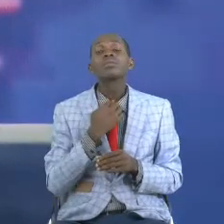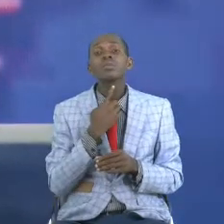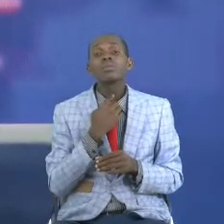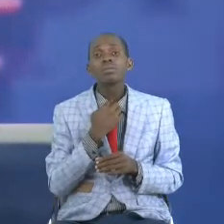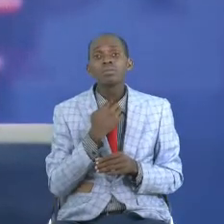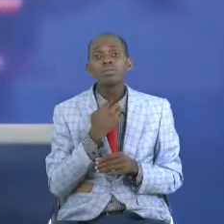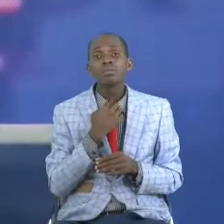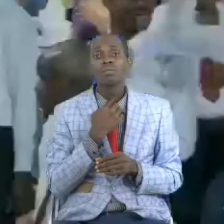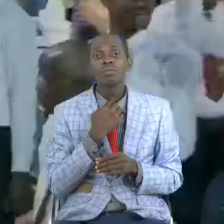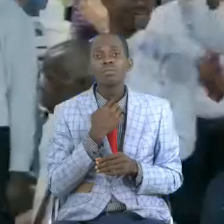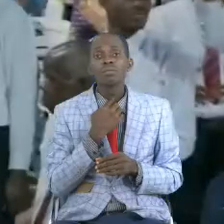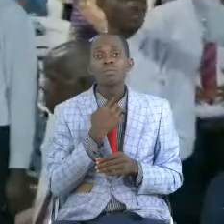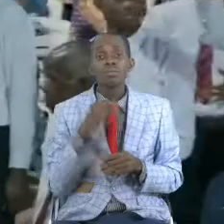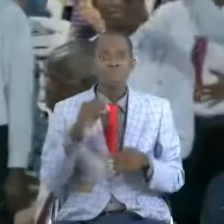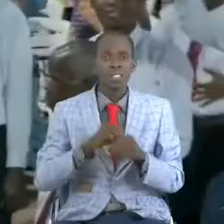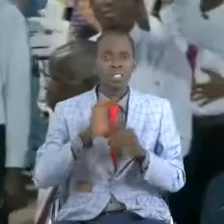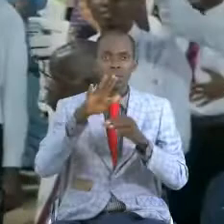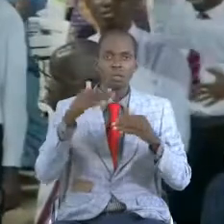in your body,